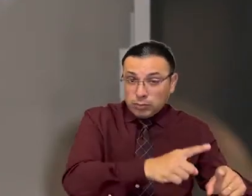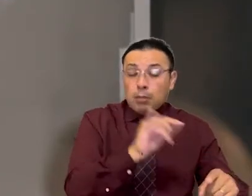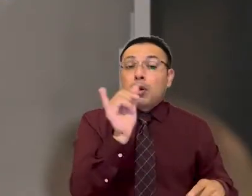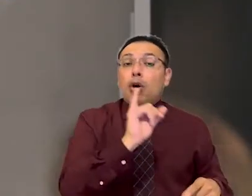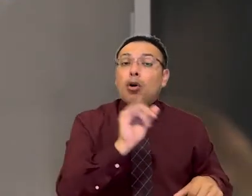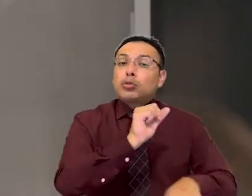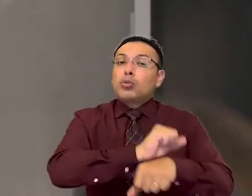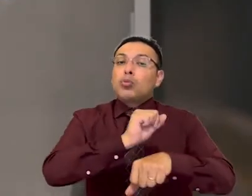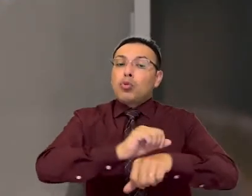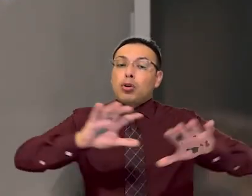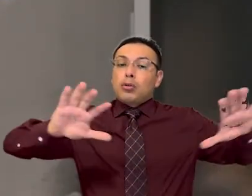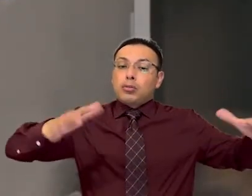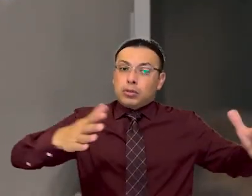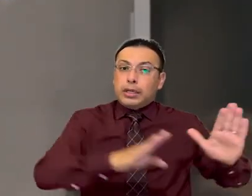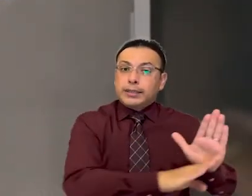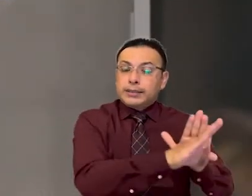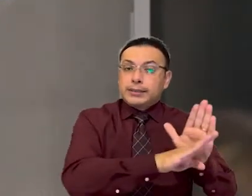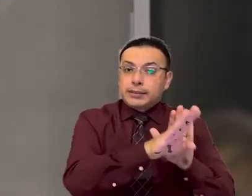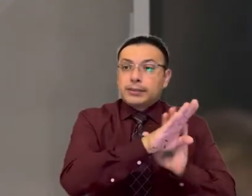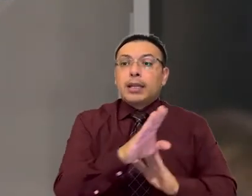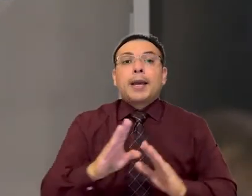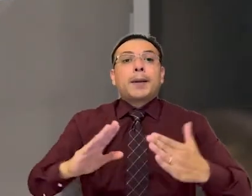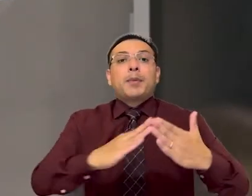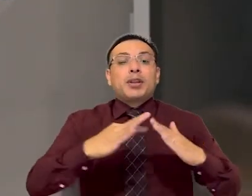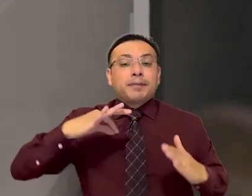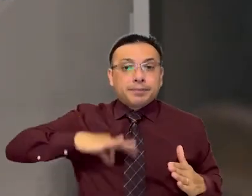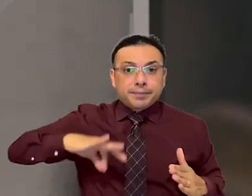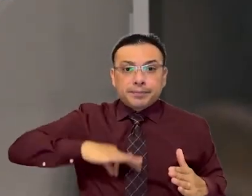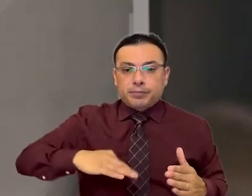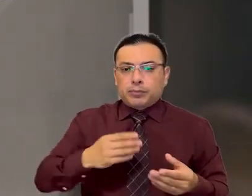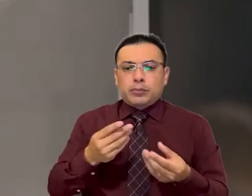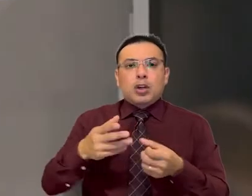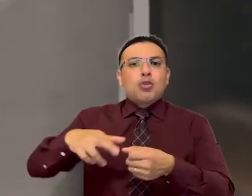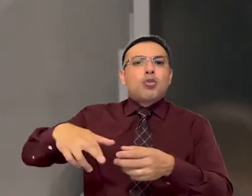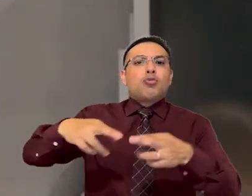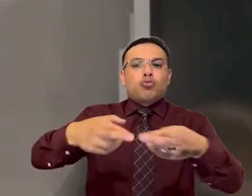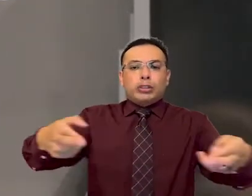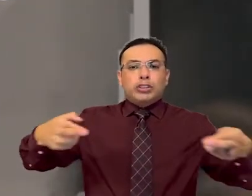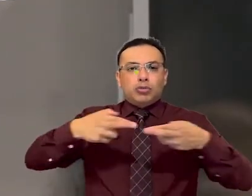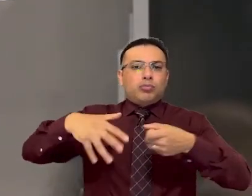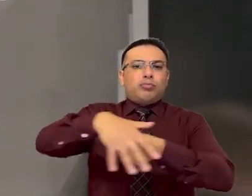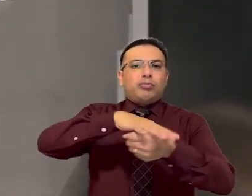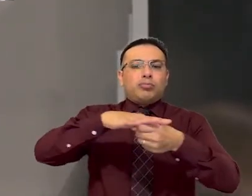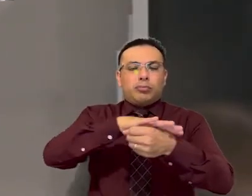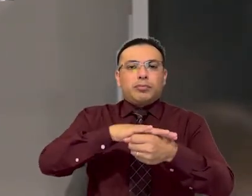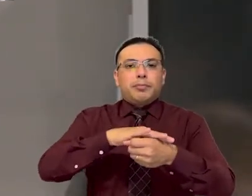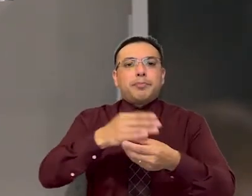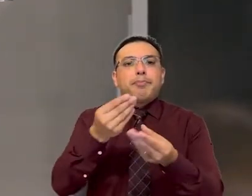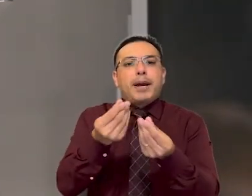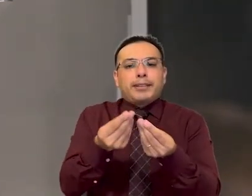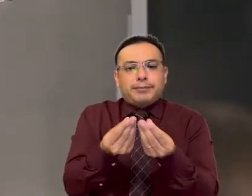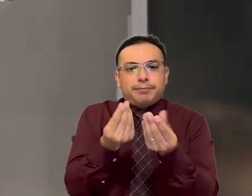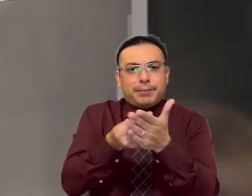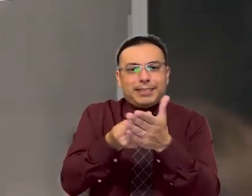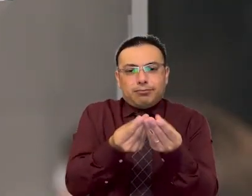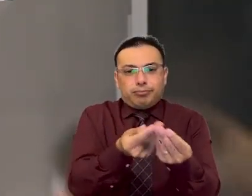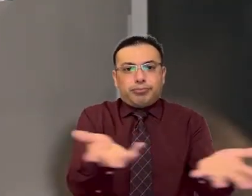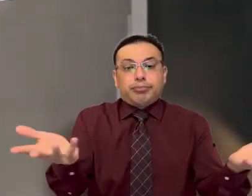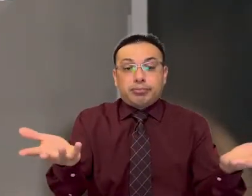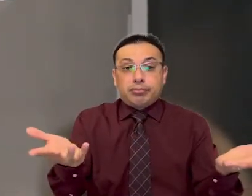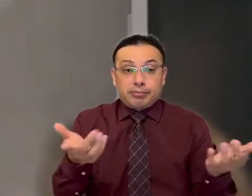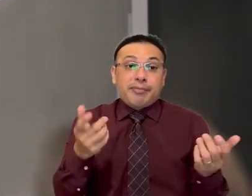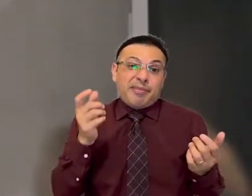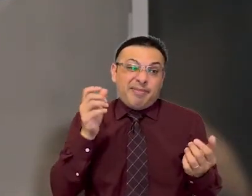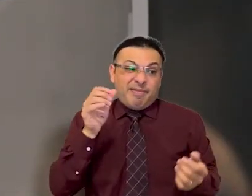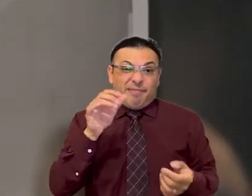and regional funds baked in. This is a contractual obligation we have with New York. It's very exciting, and it's a great example of how offshore wind